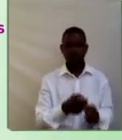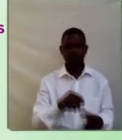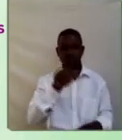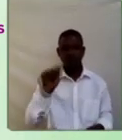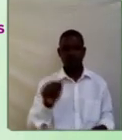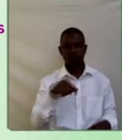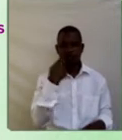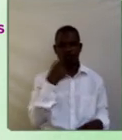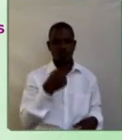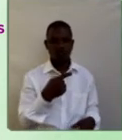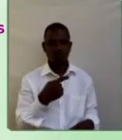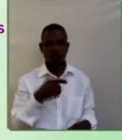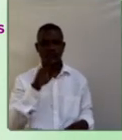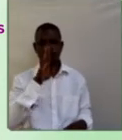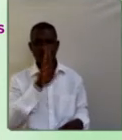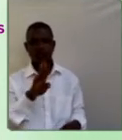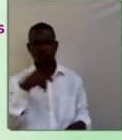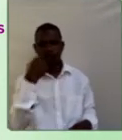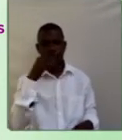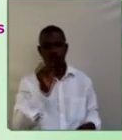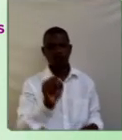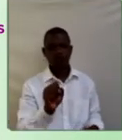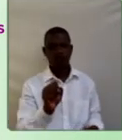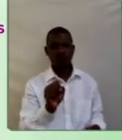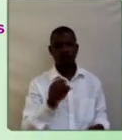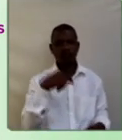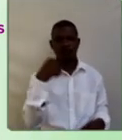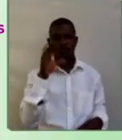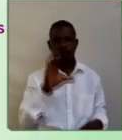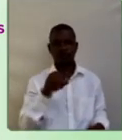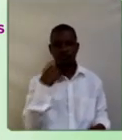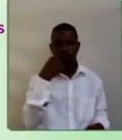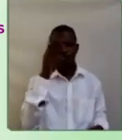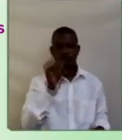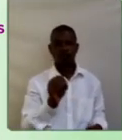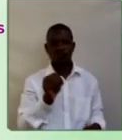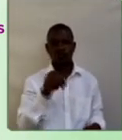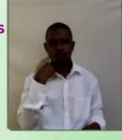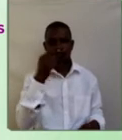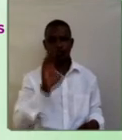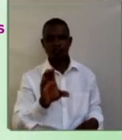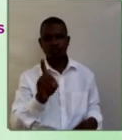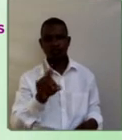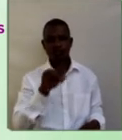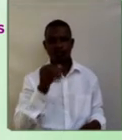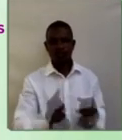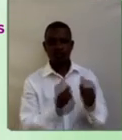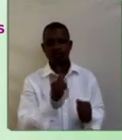A, who. B, whose. C, whom. D,